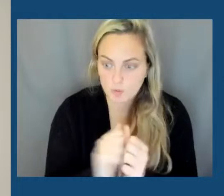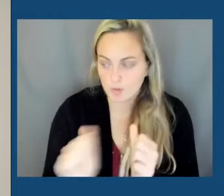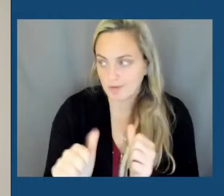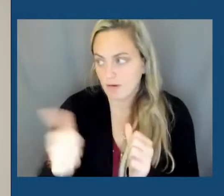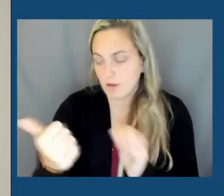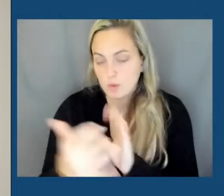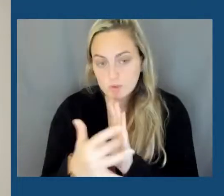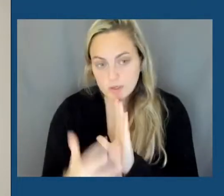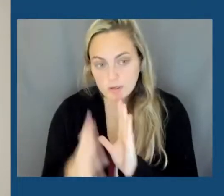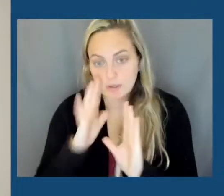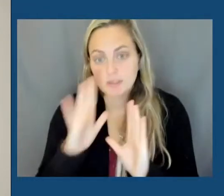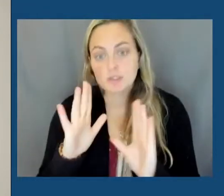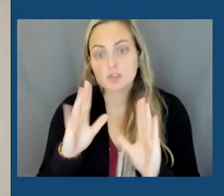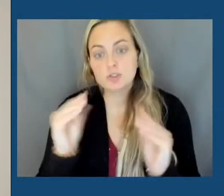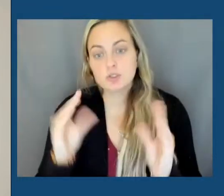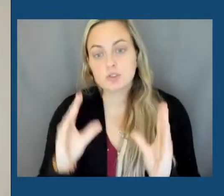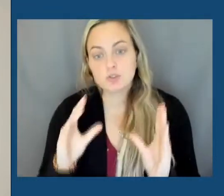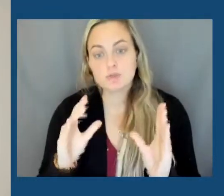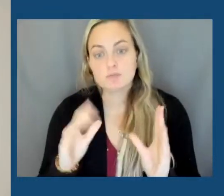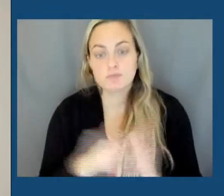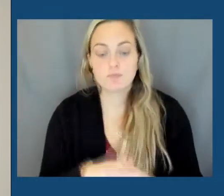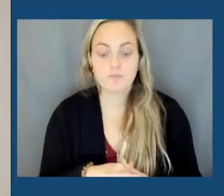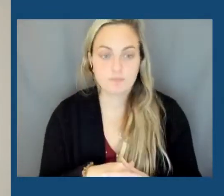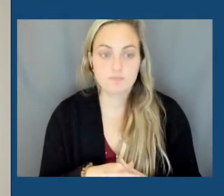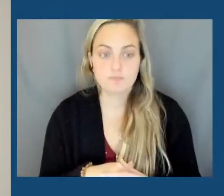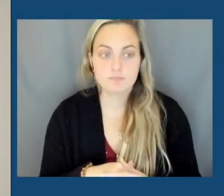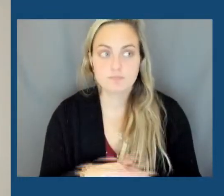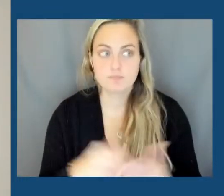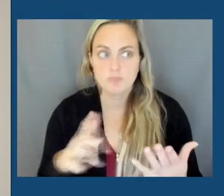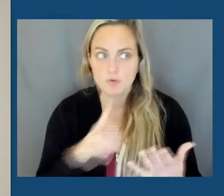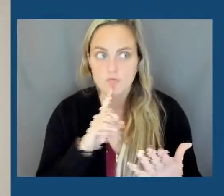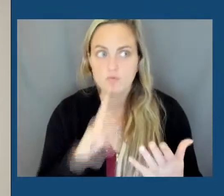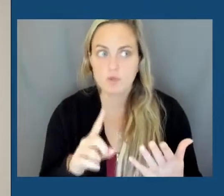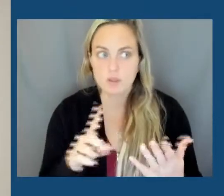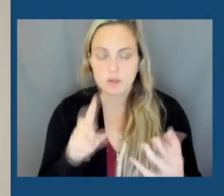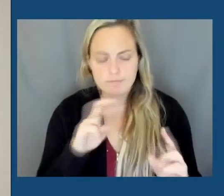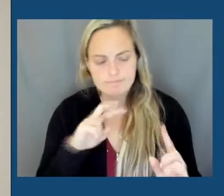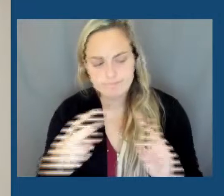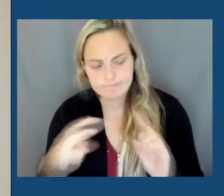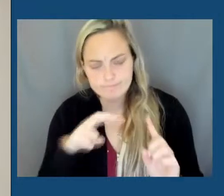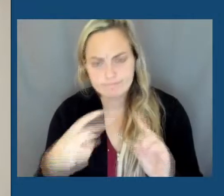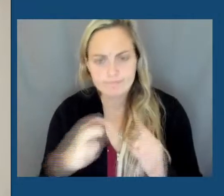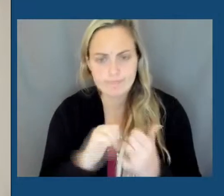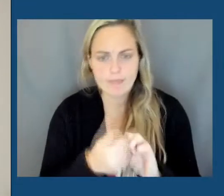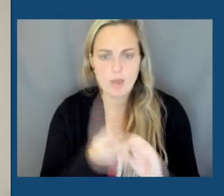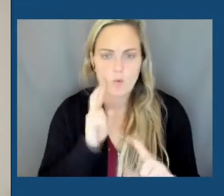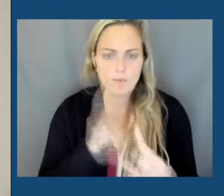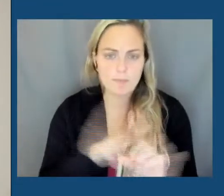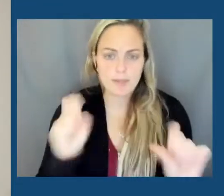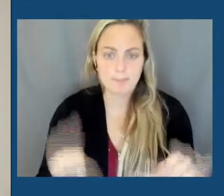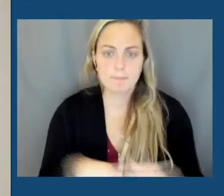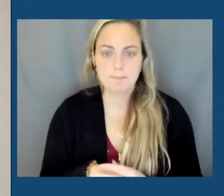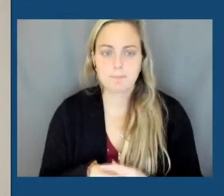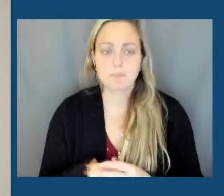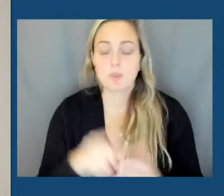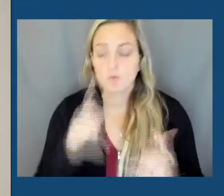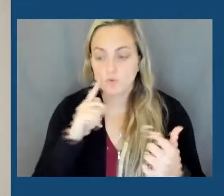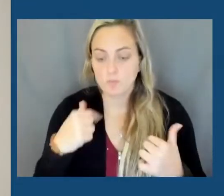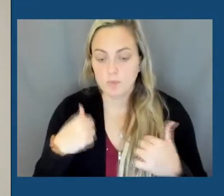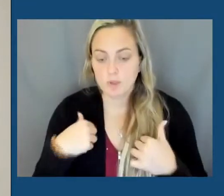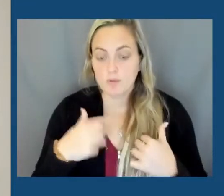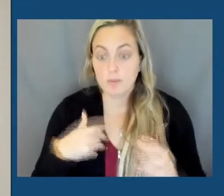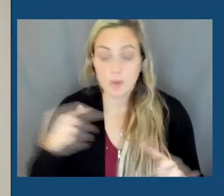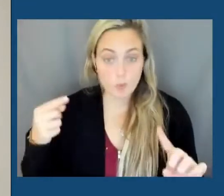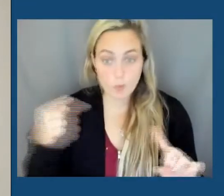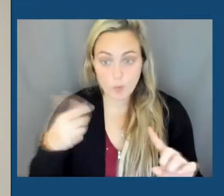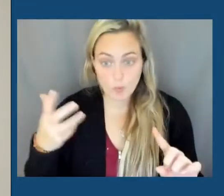technologies teachers, as Alexis said, who really took a look at the framework and how we can implement it. For me, my goal